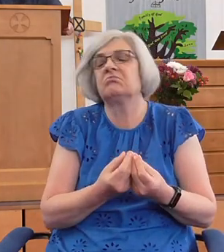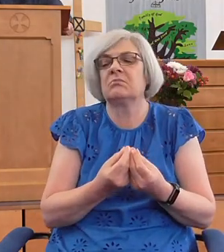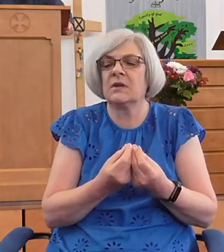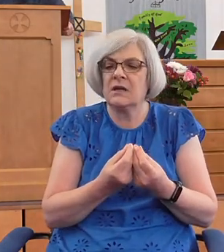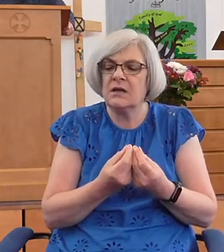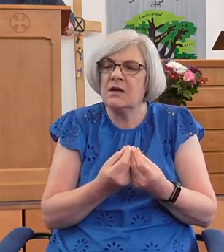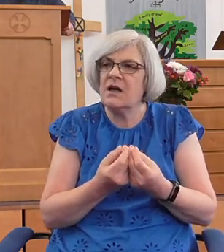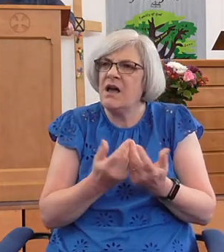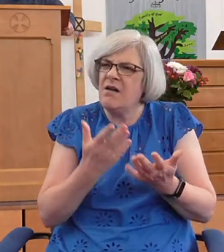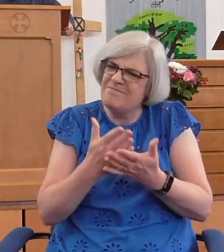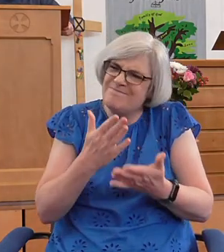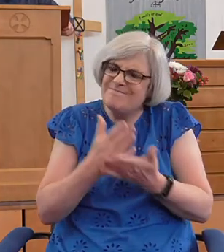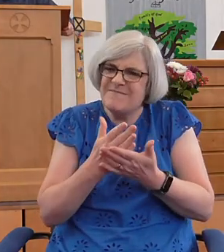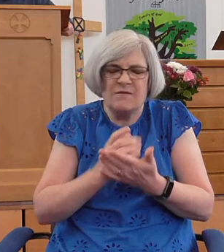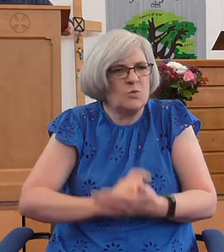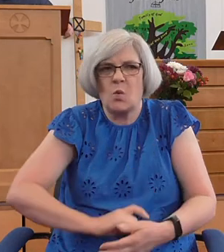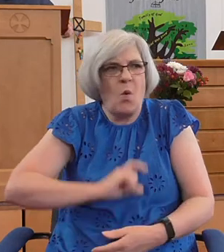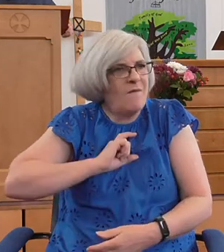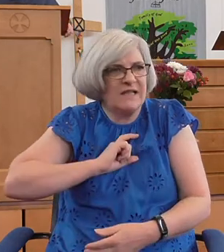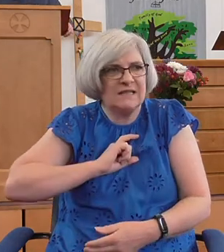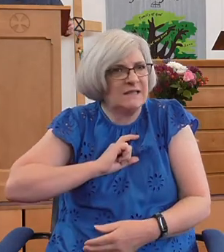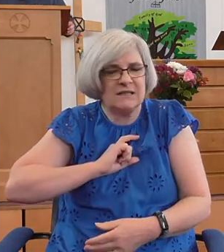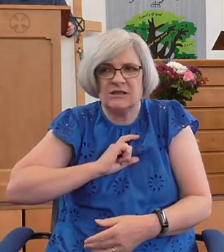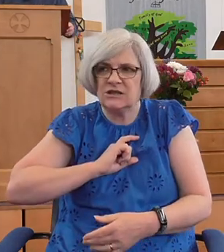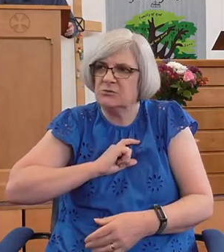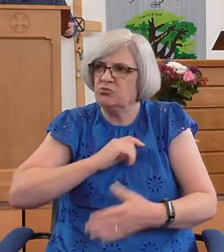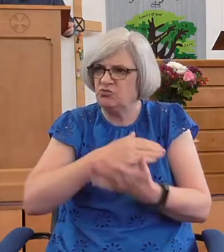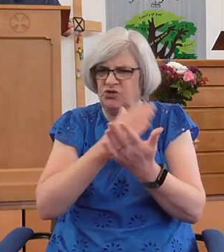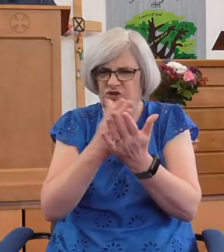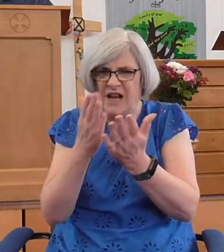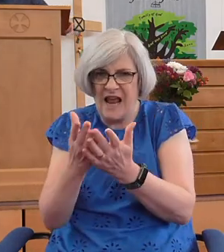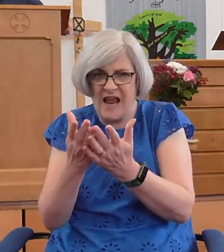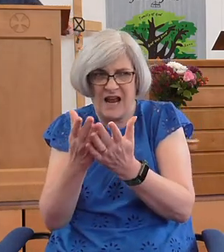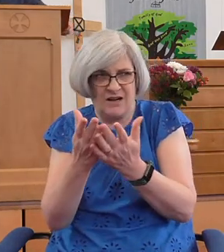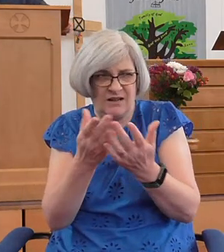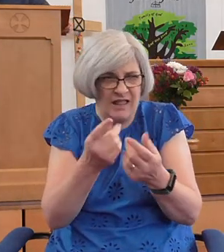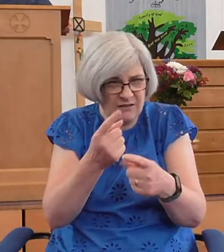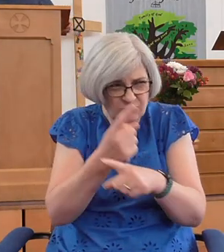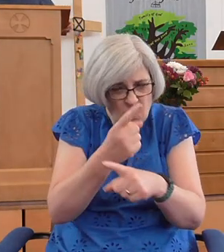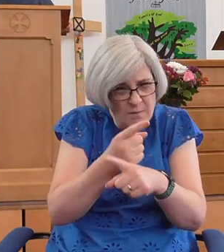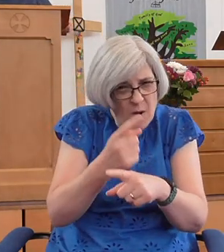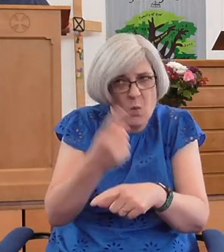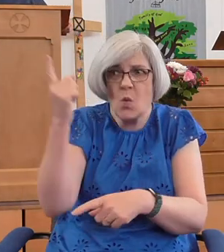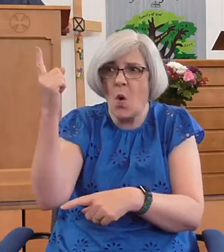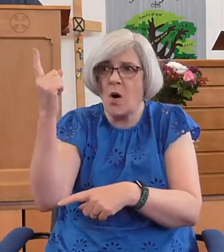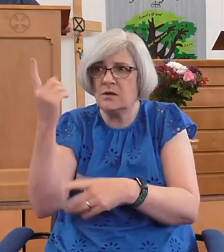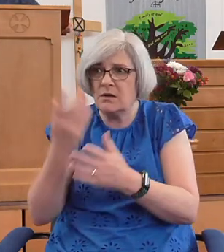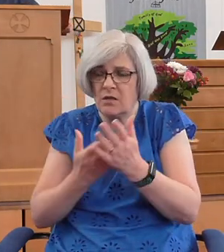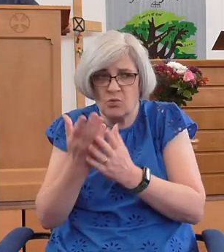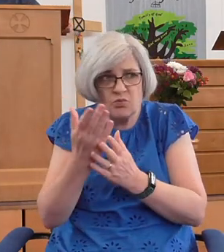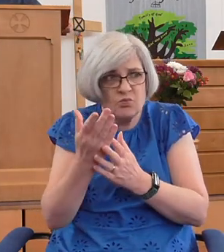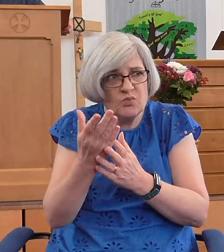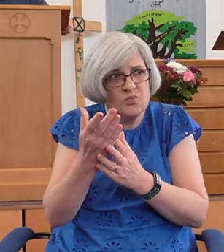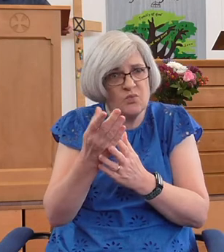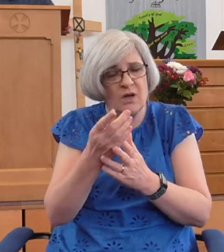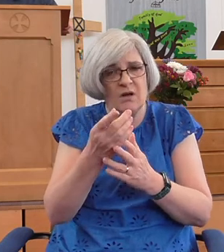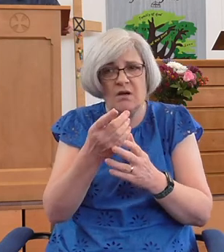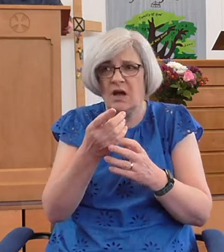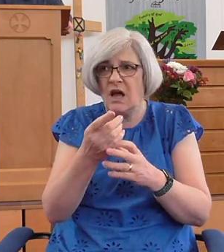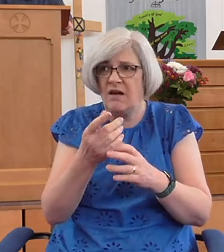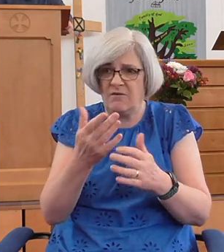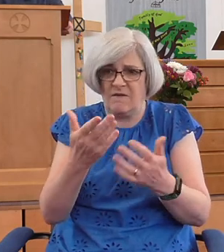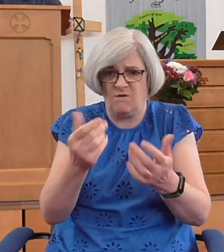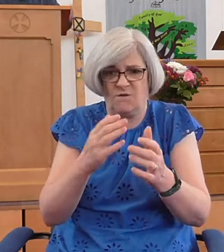and even if we don't feel confident about sharing that with another person in order to get some support from them,